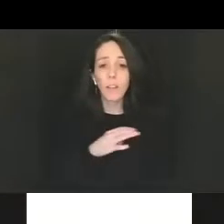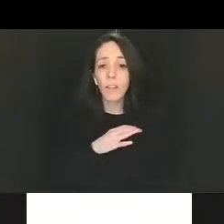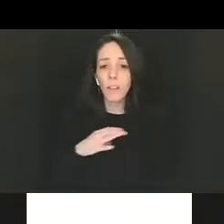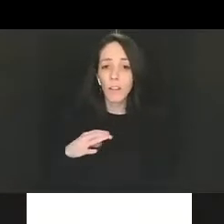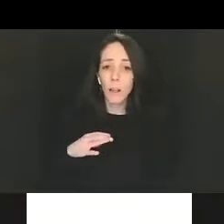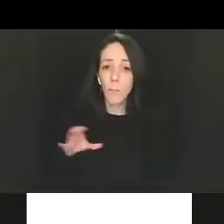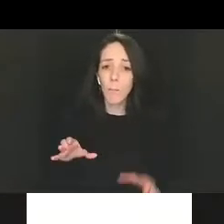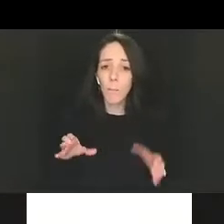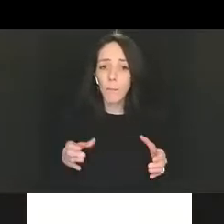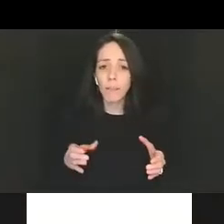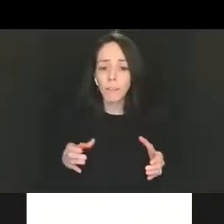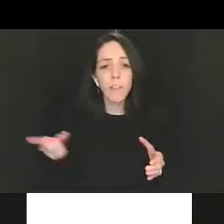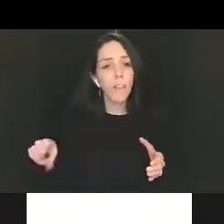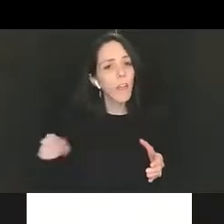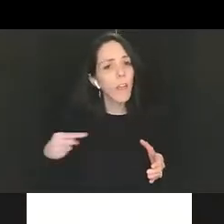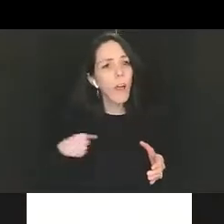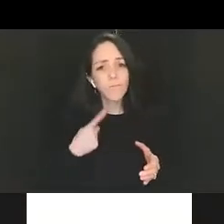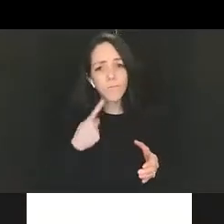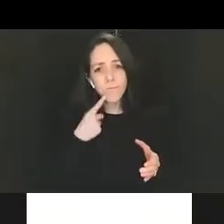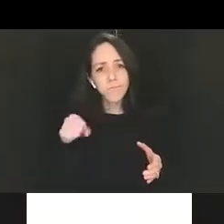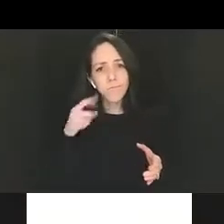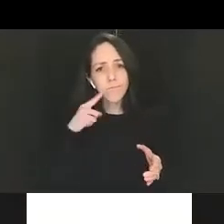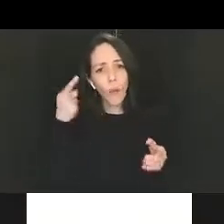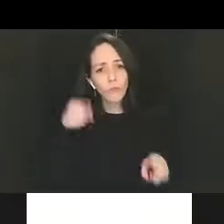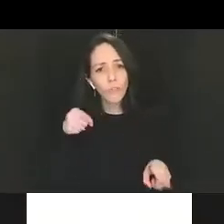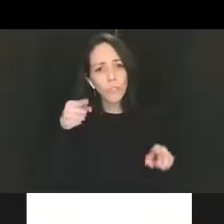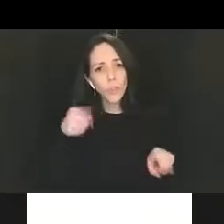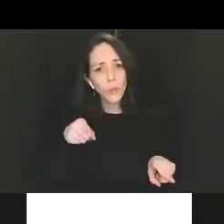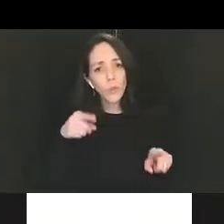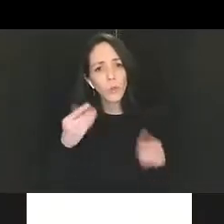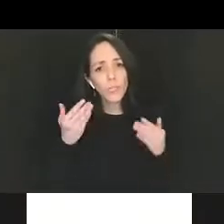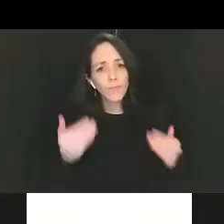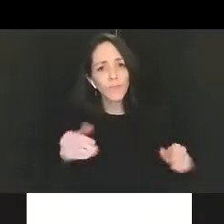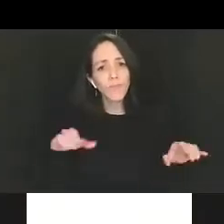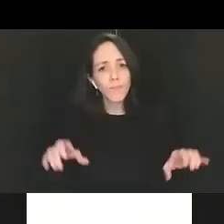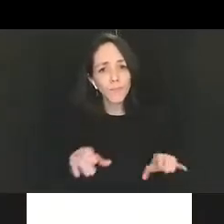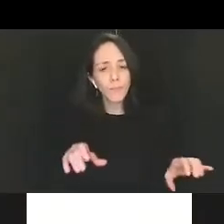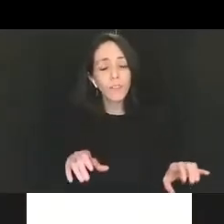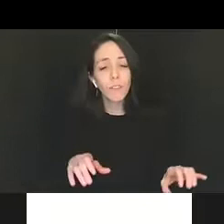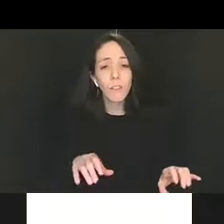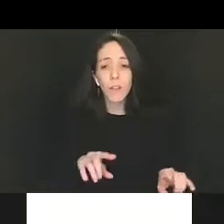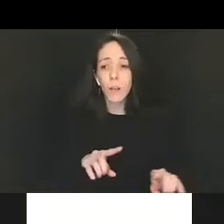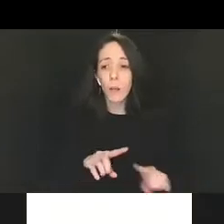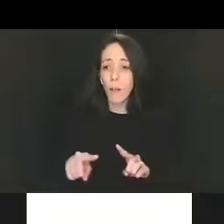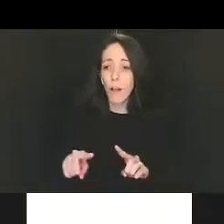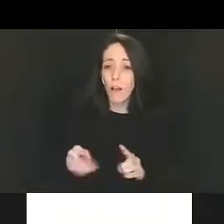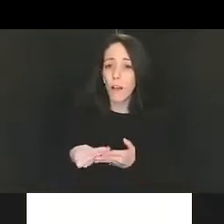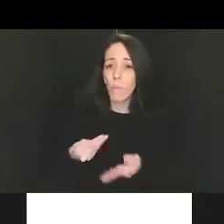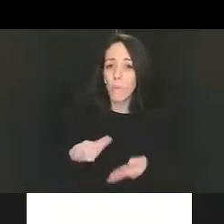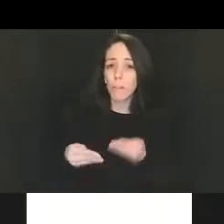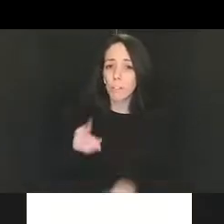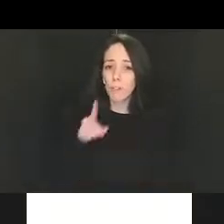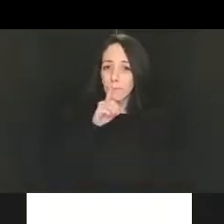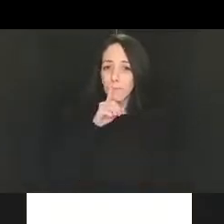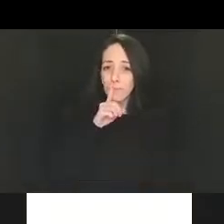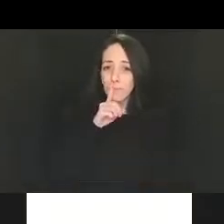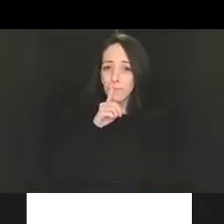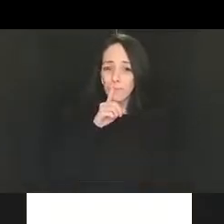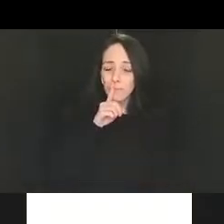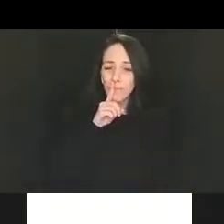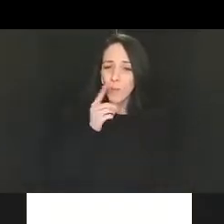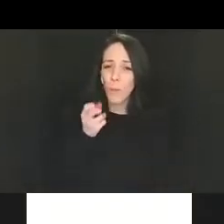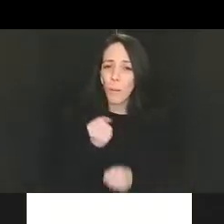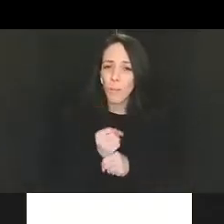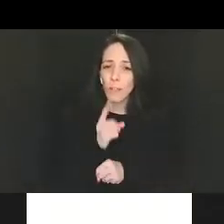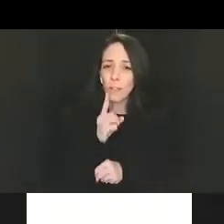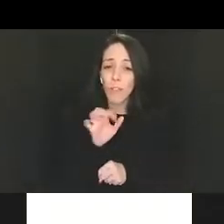agreed to do some things and take some actions, but we don't see it in the budget. So we want to make sure that in that large